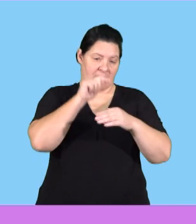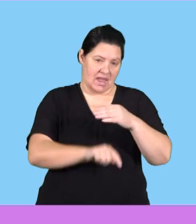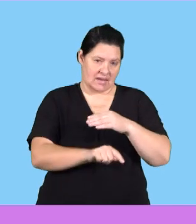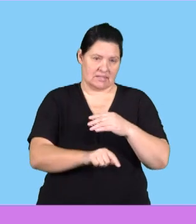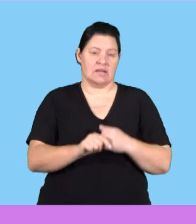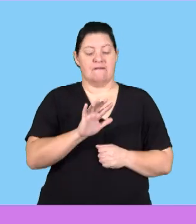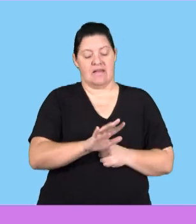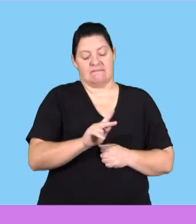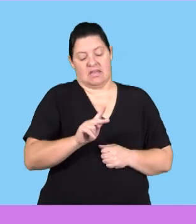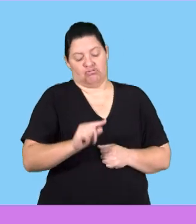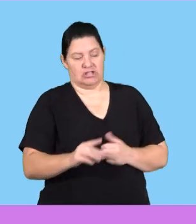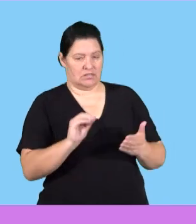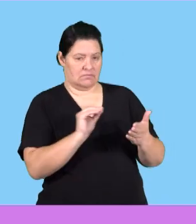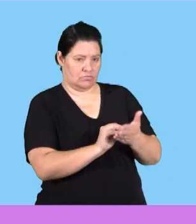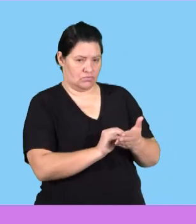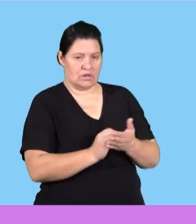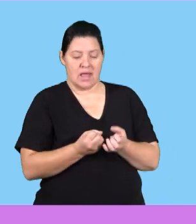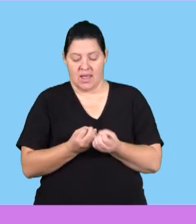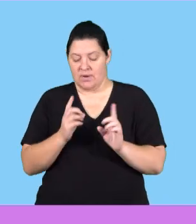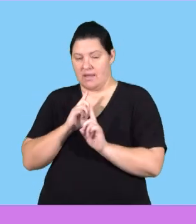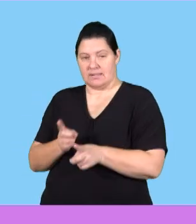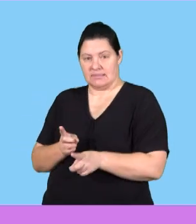169.99 divided by 5.